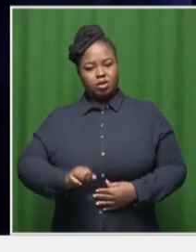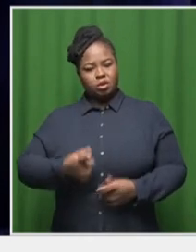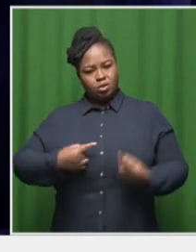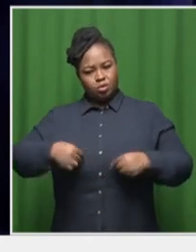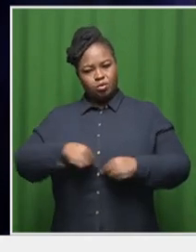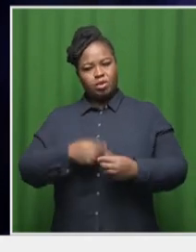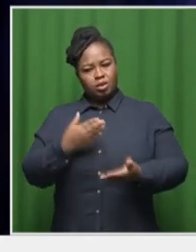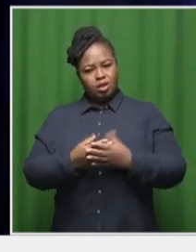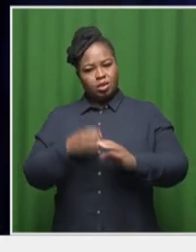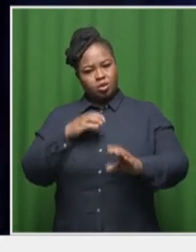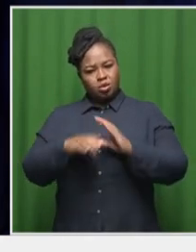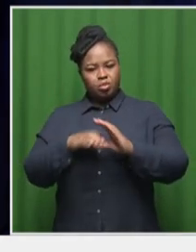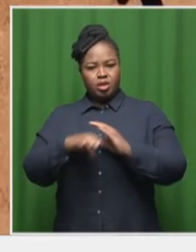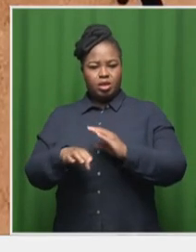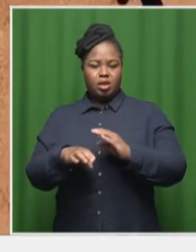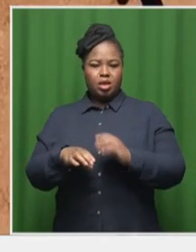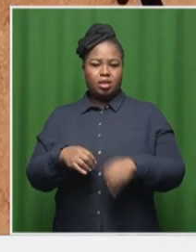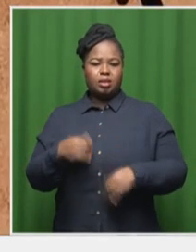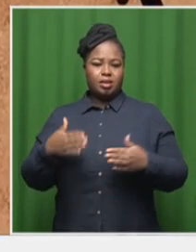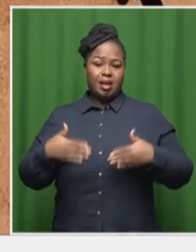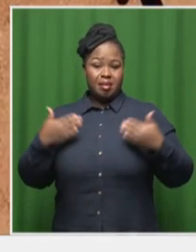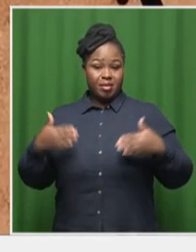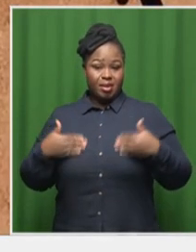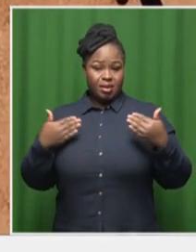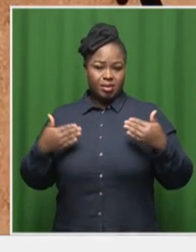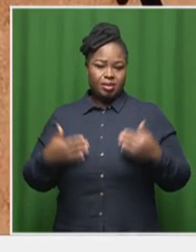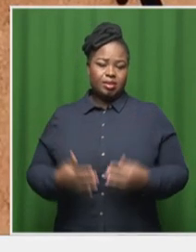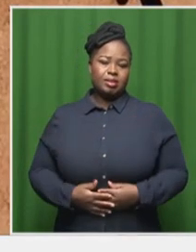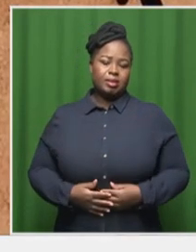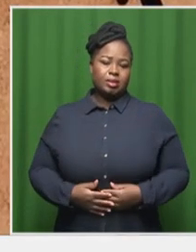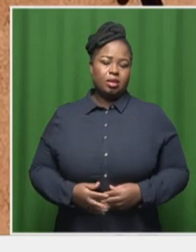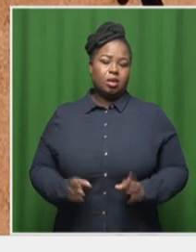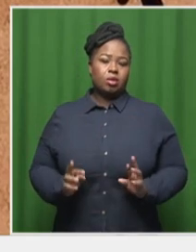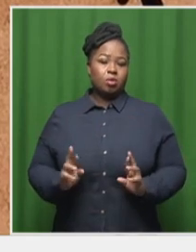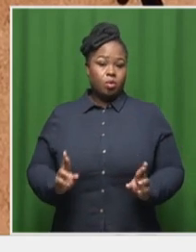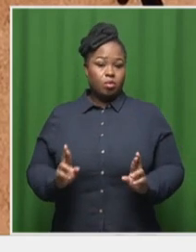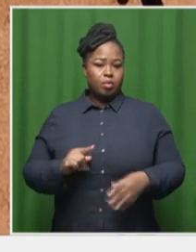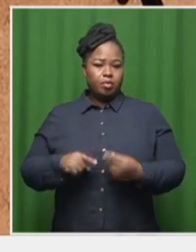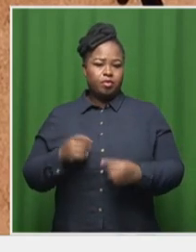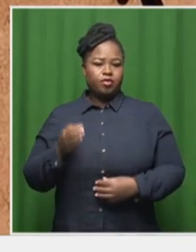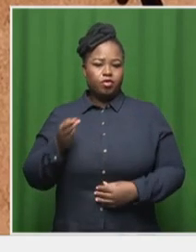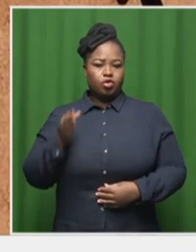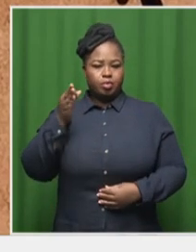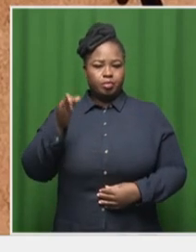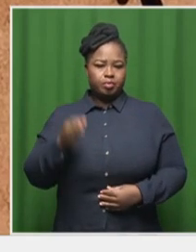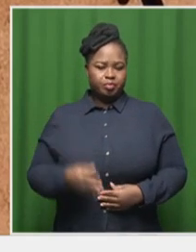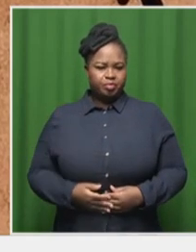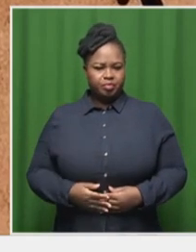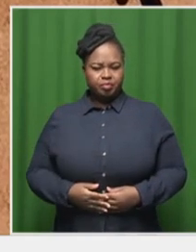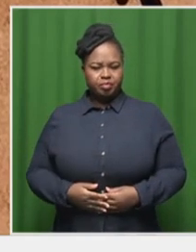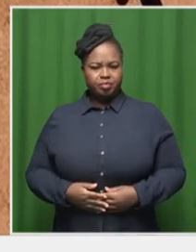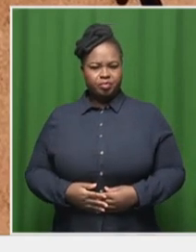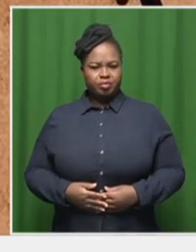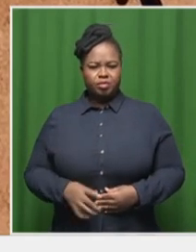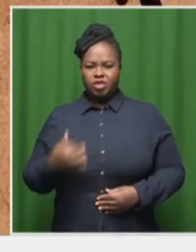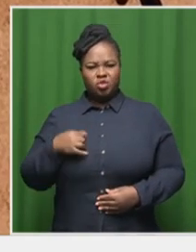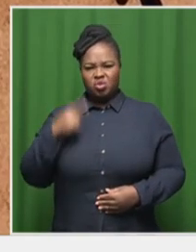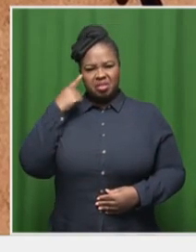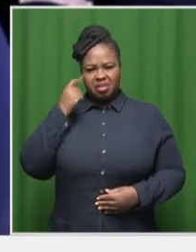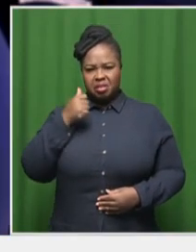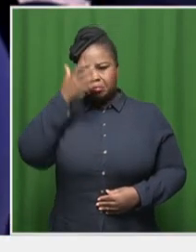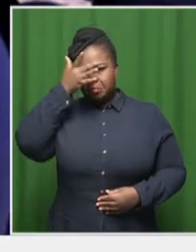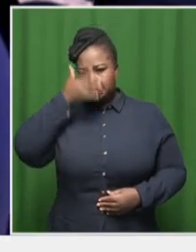communicate this message of joy and hope about that future. I don't see misery in anybody's